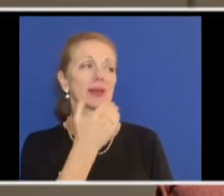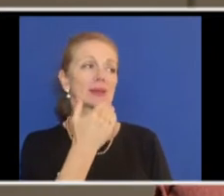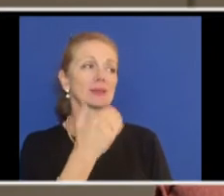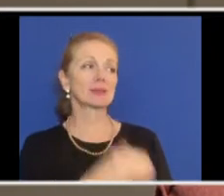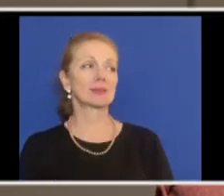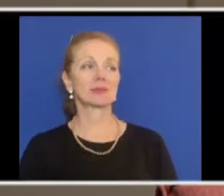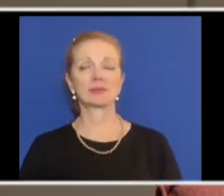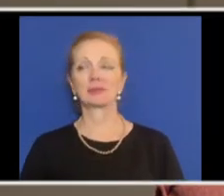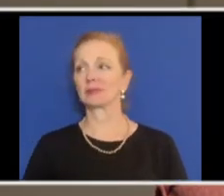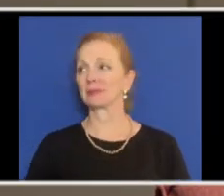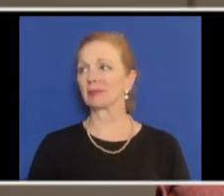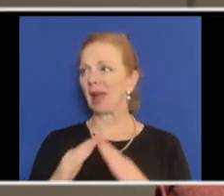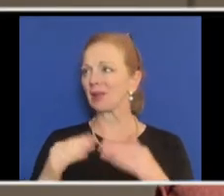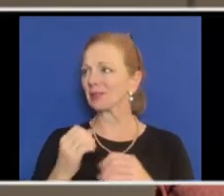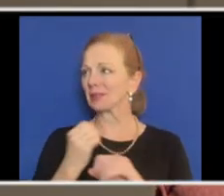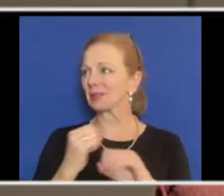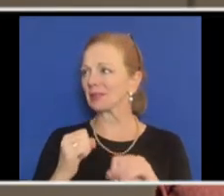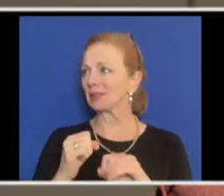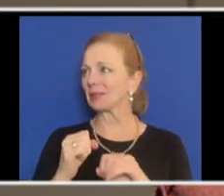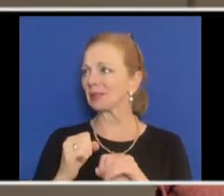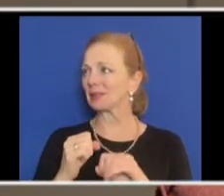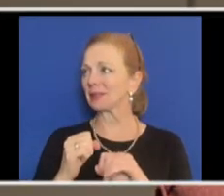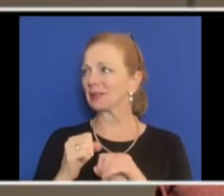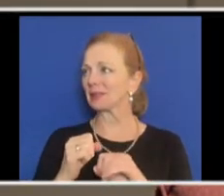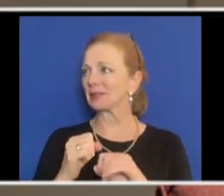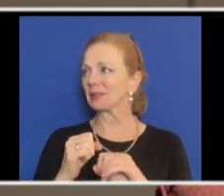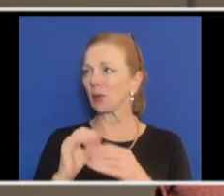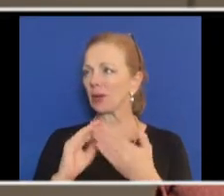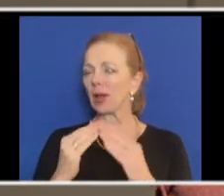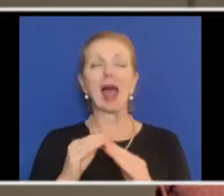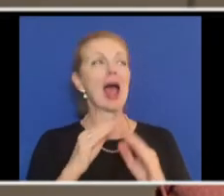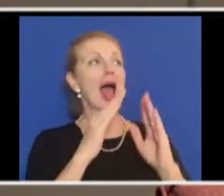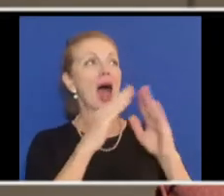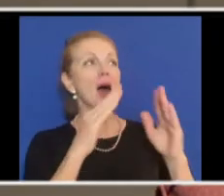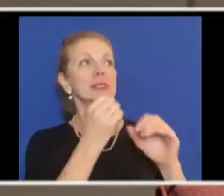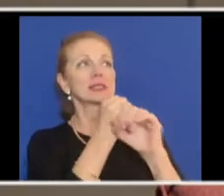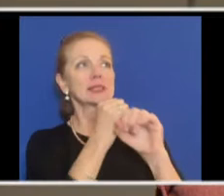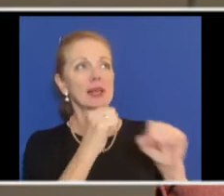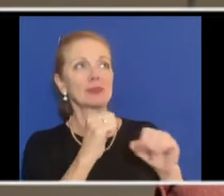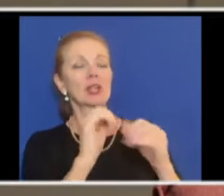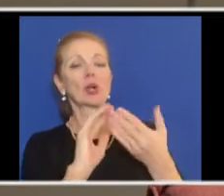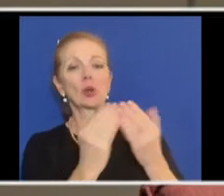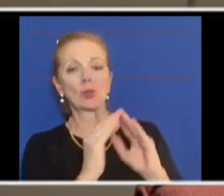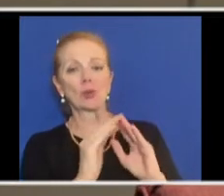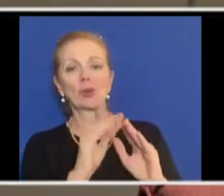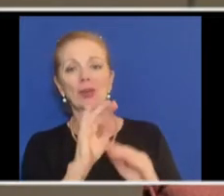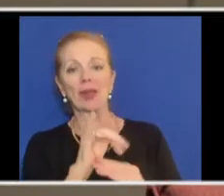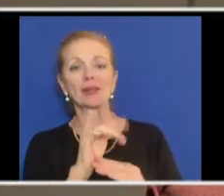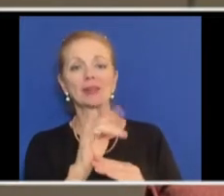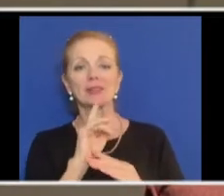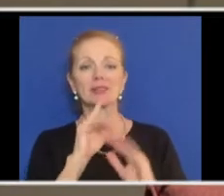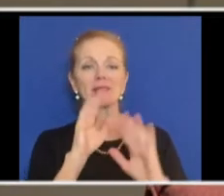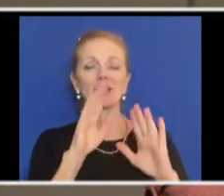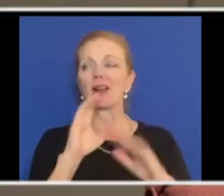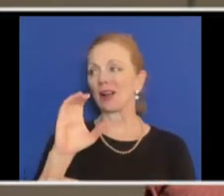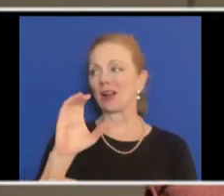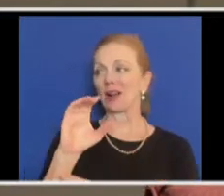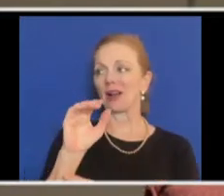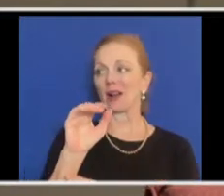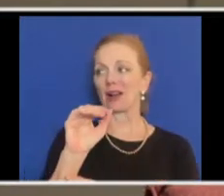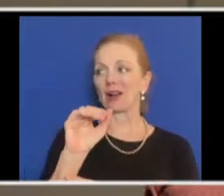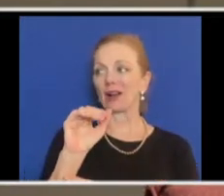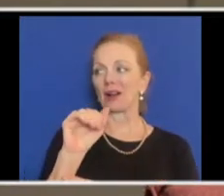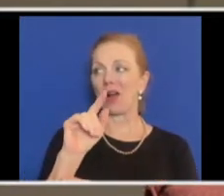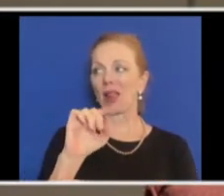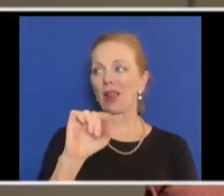safety and community housing safety Community uh this is great and Colin thank you for you to develop